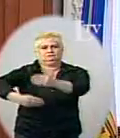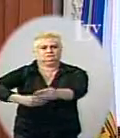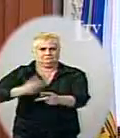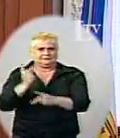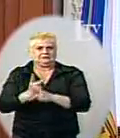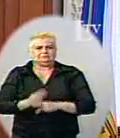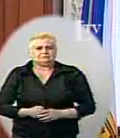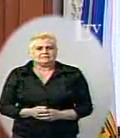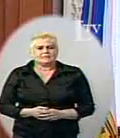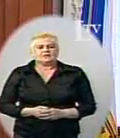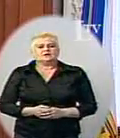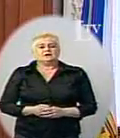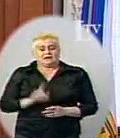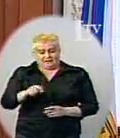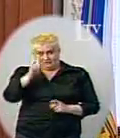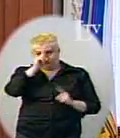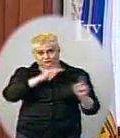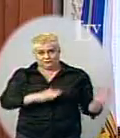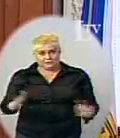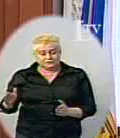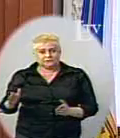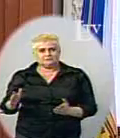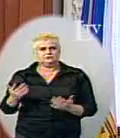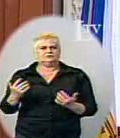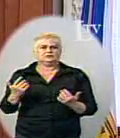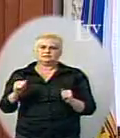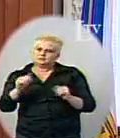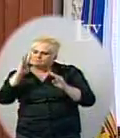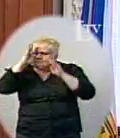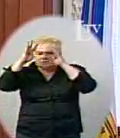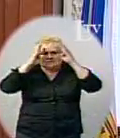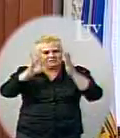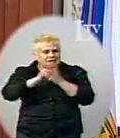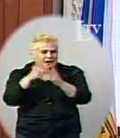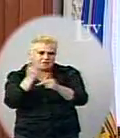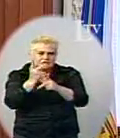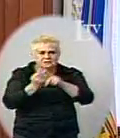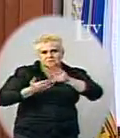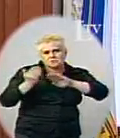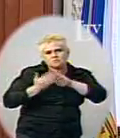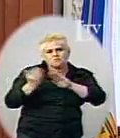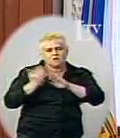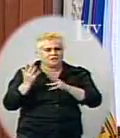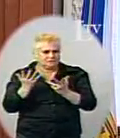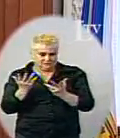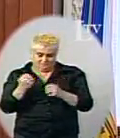strategy, we will continue to focus on innovation in this key sector so that